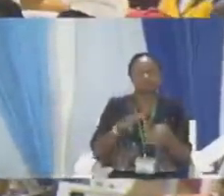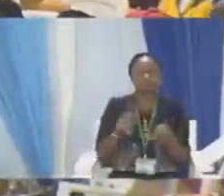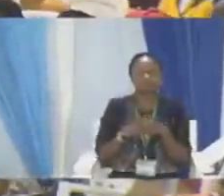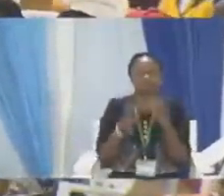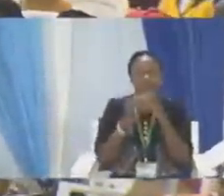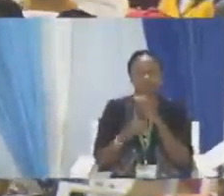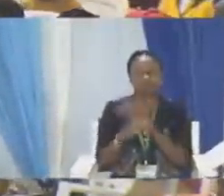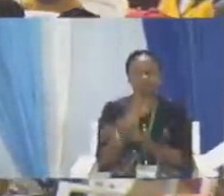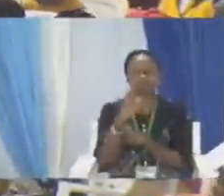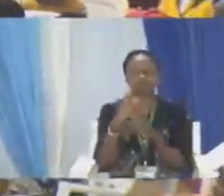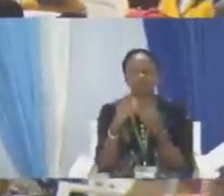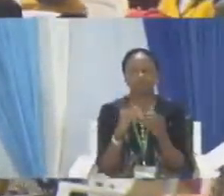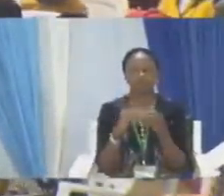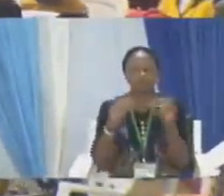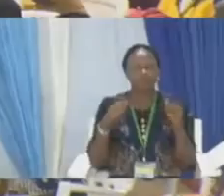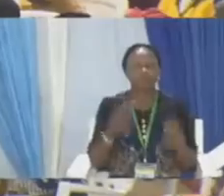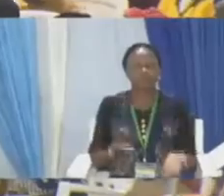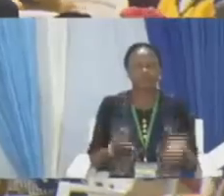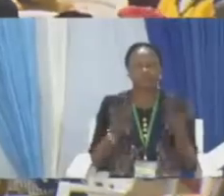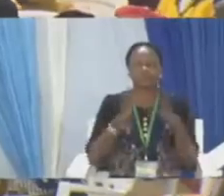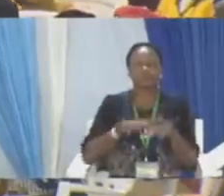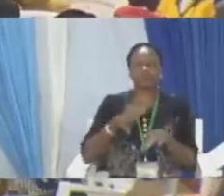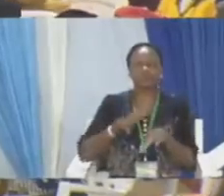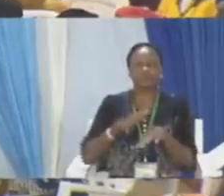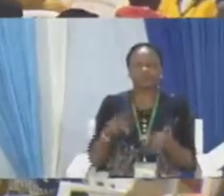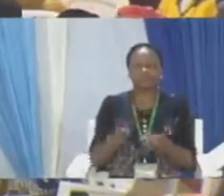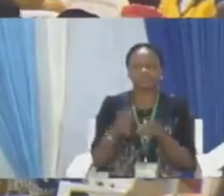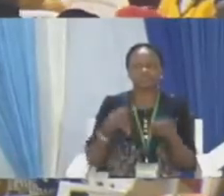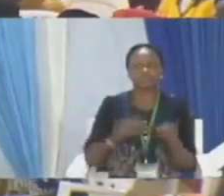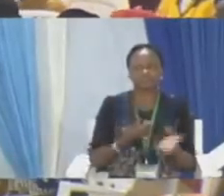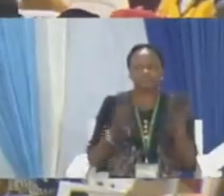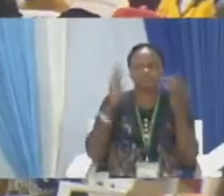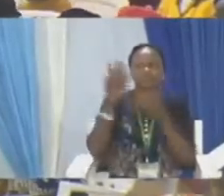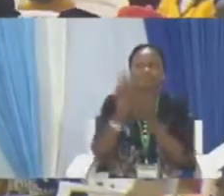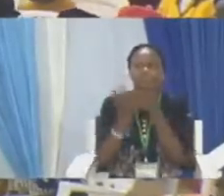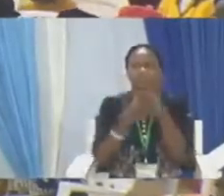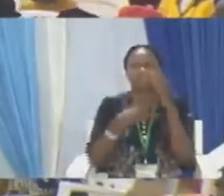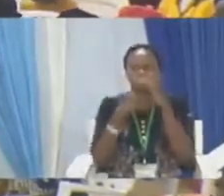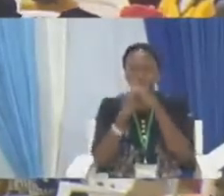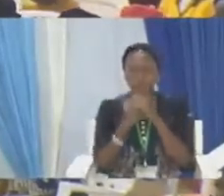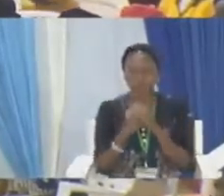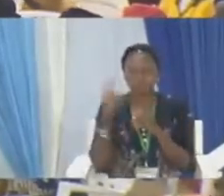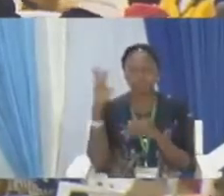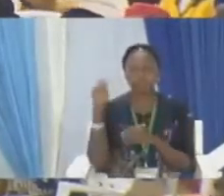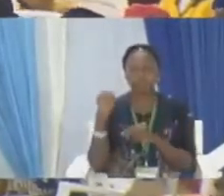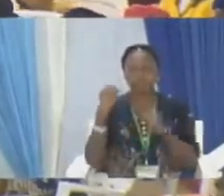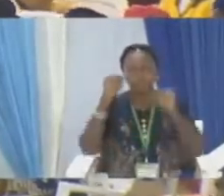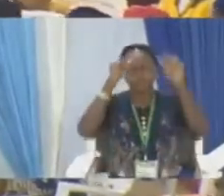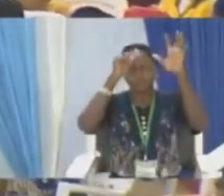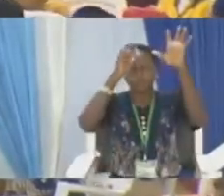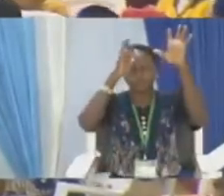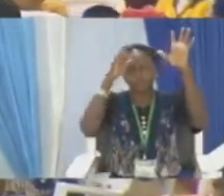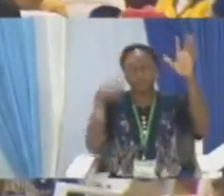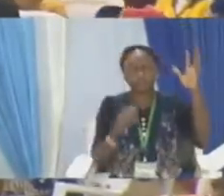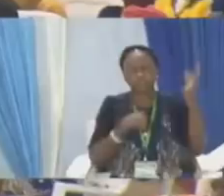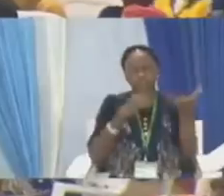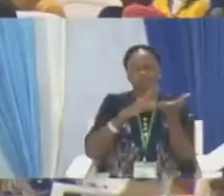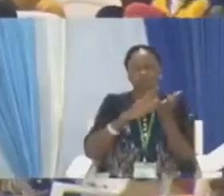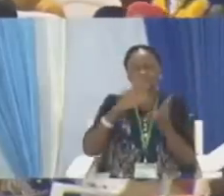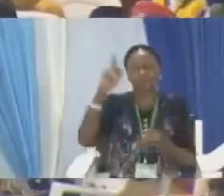tonight? Can we rise on our feet as we lift our hands and worship? Father, be